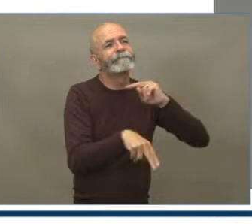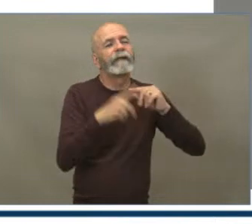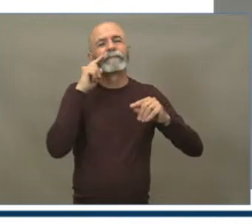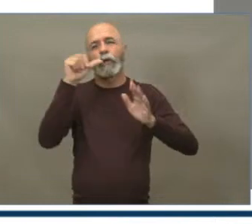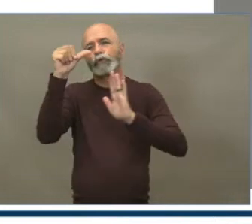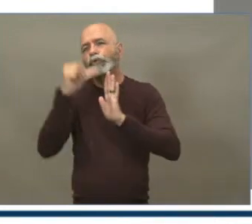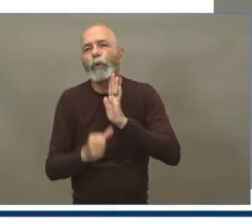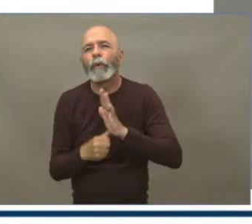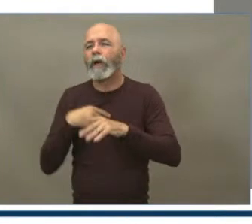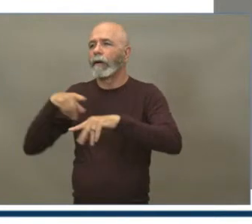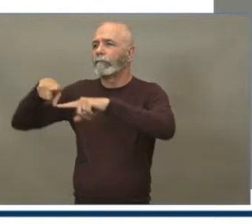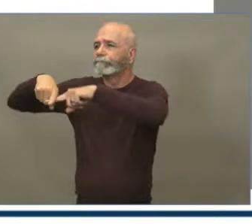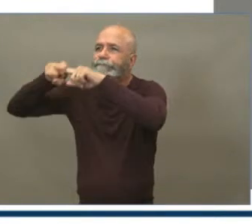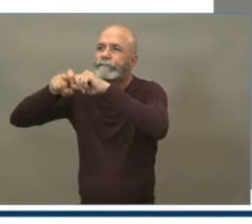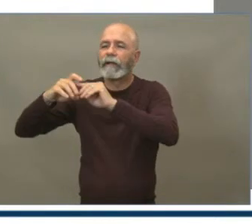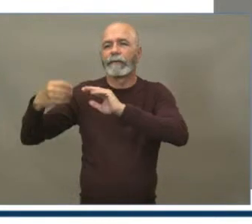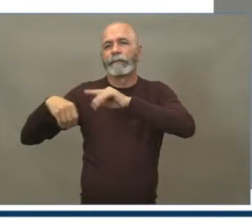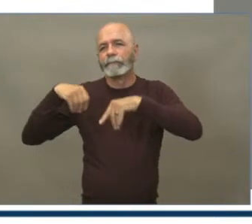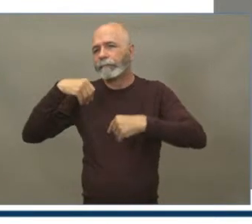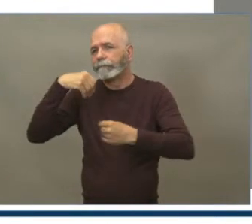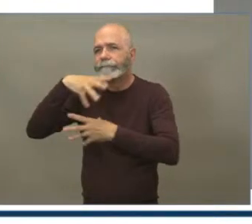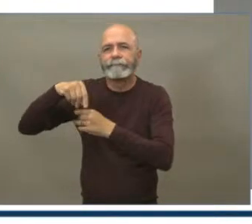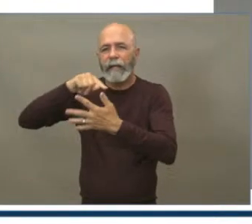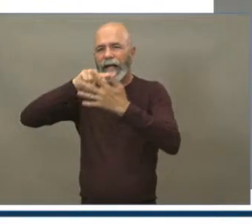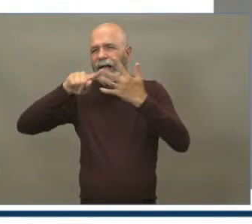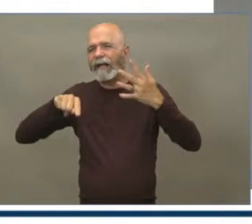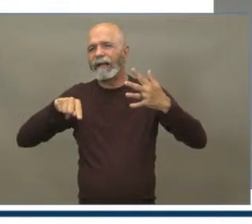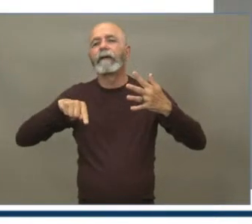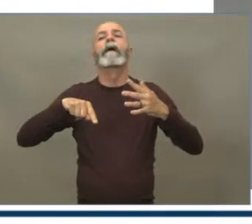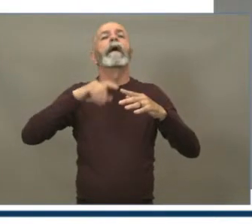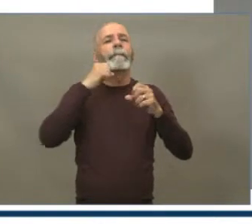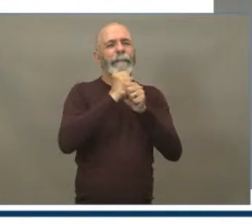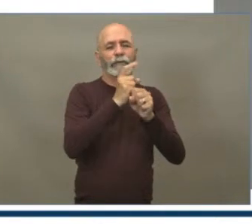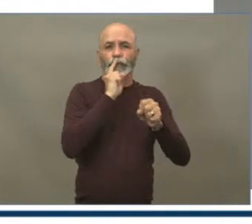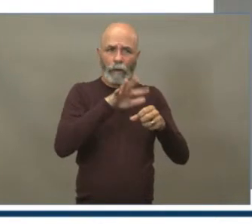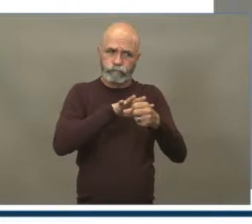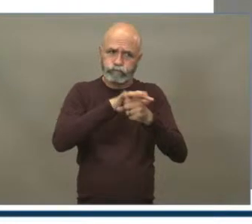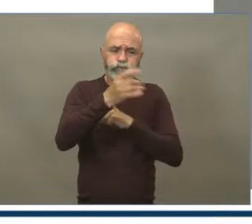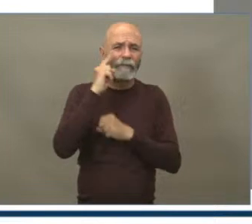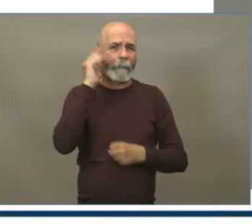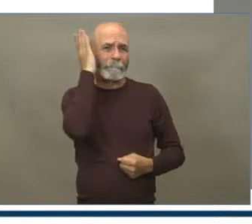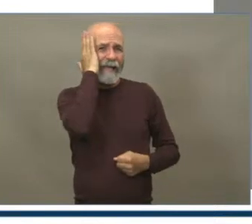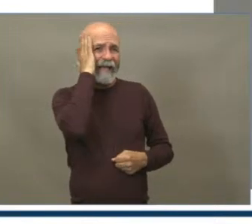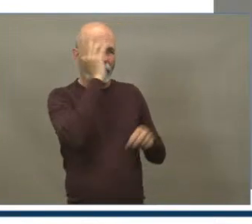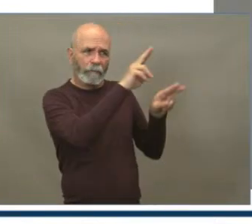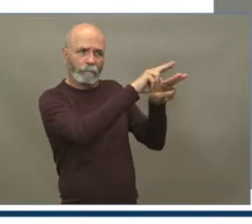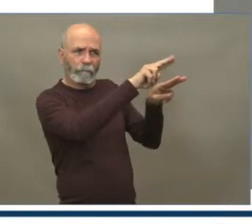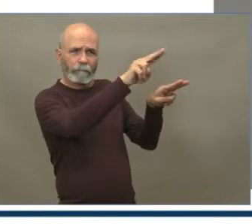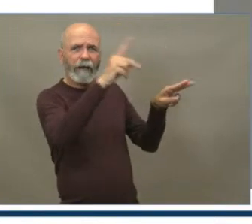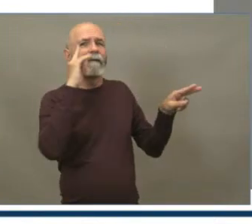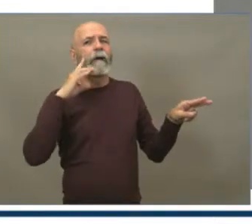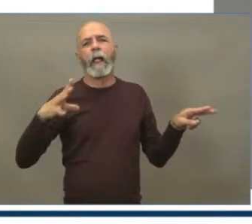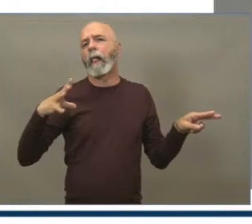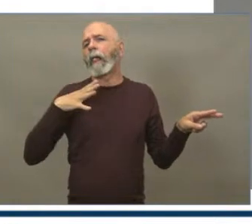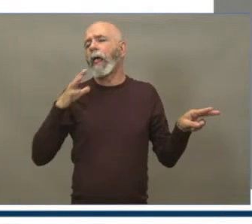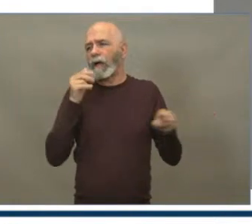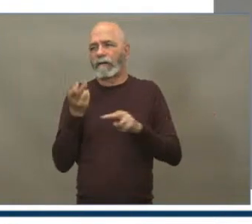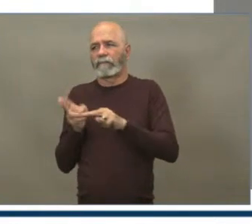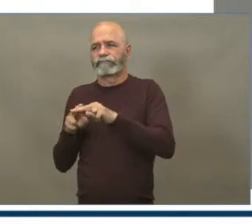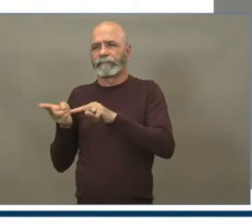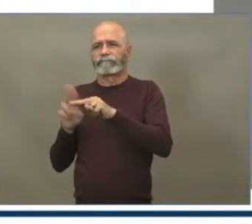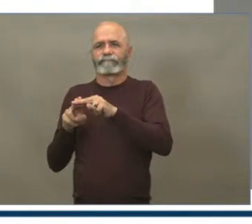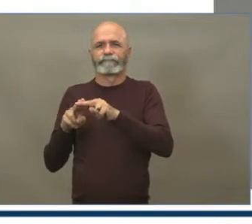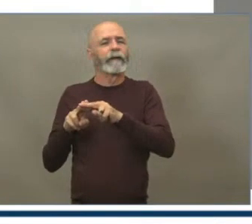can deploy beds and staff in the expected number or the number of people